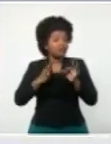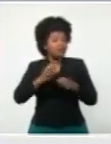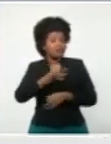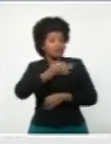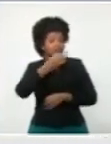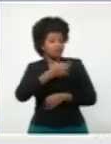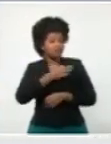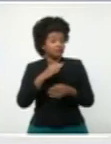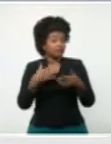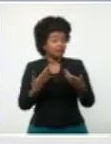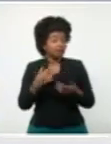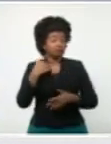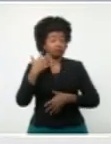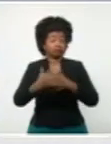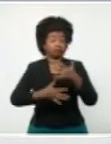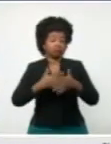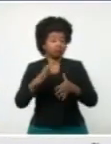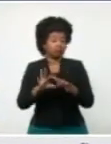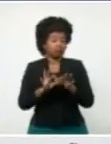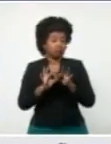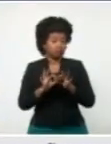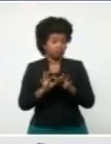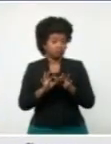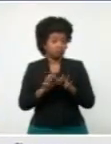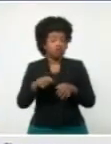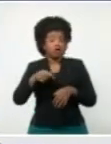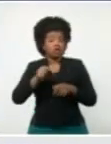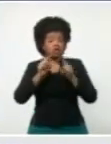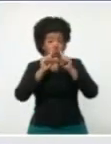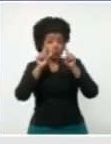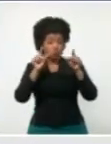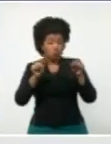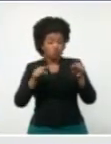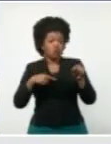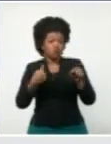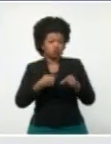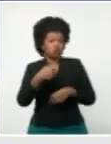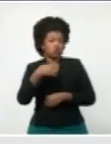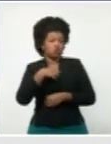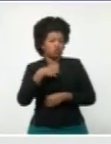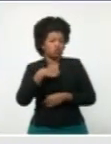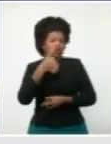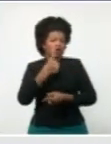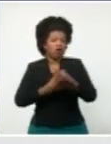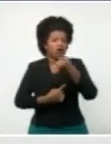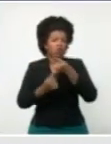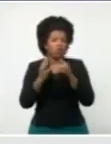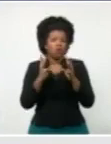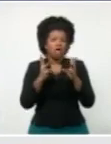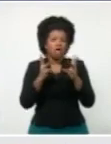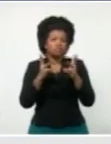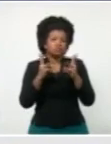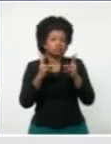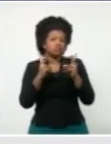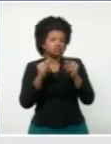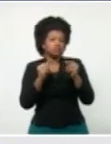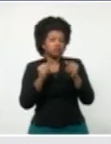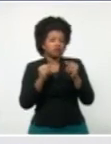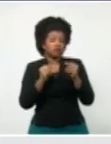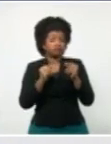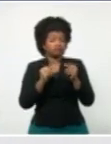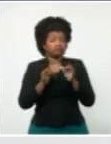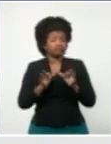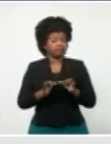in our country we have some figures that we do not deny comfort us and that encourage us to